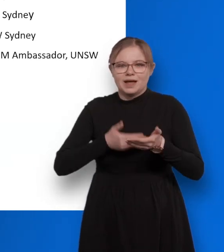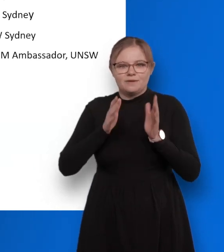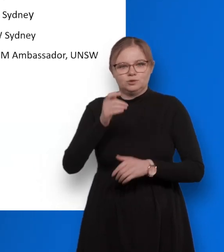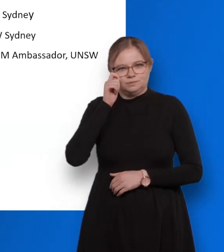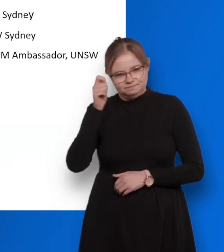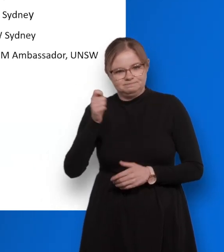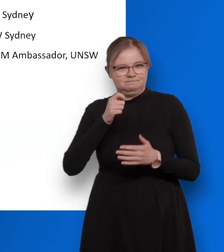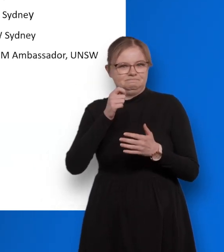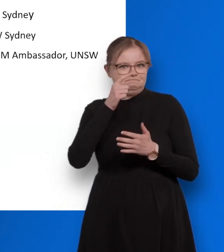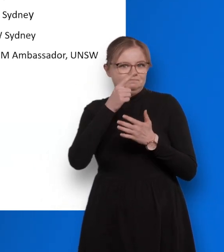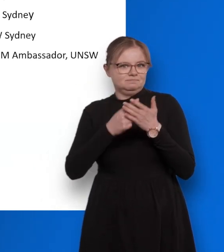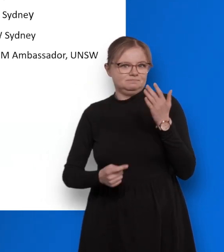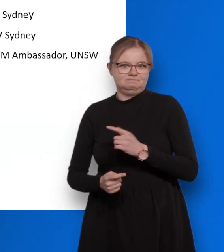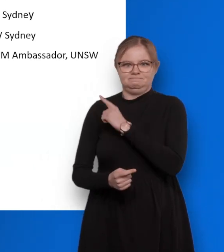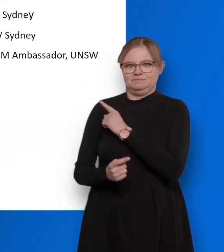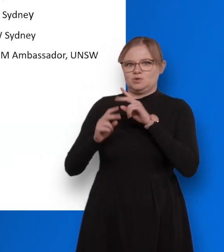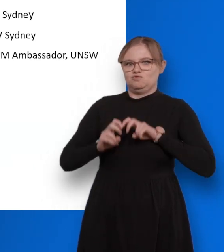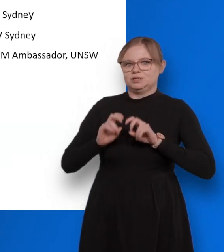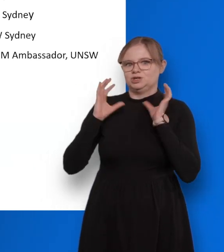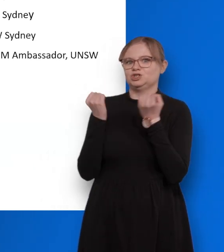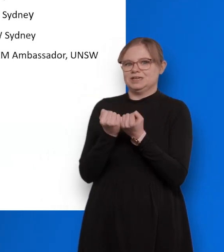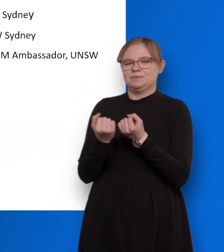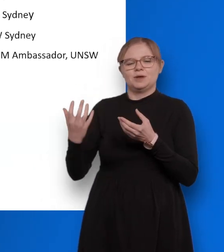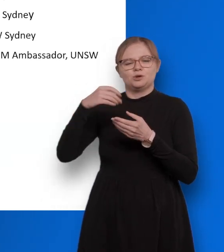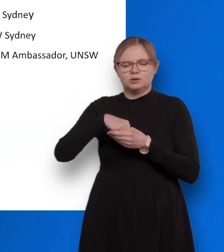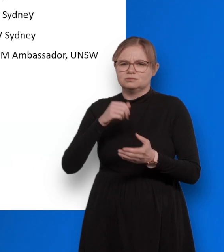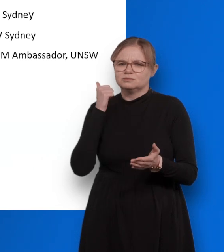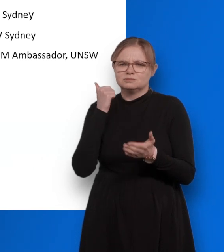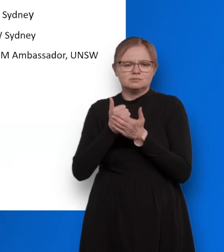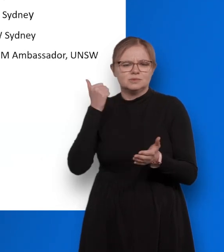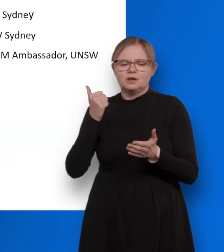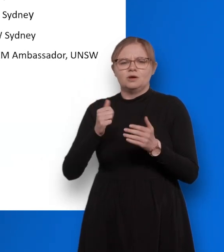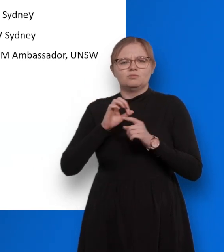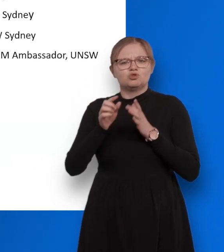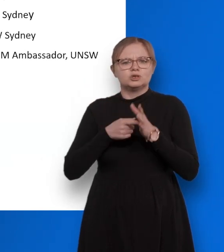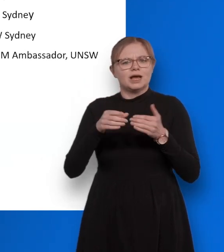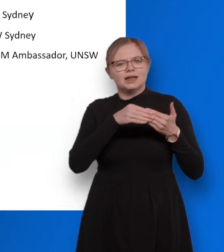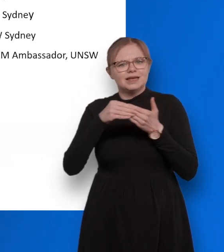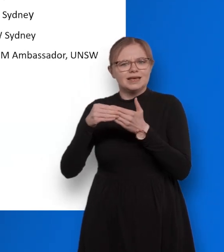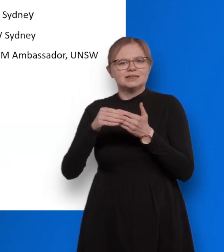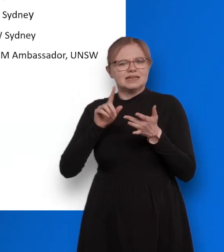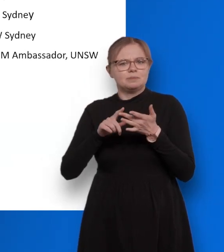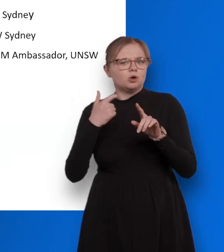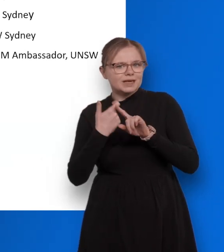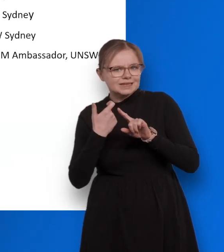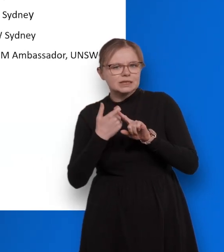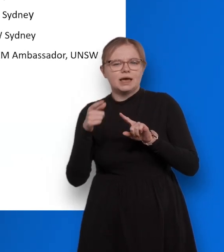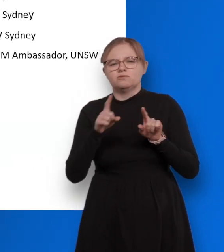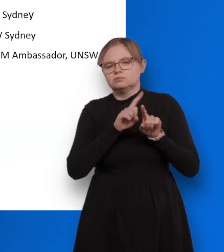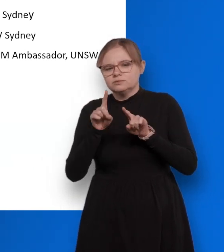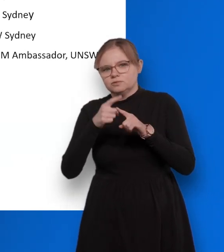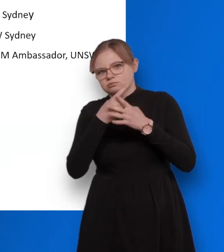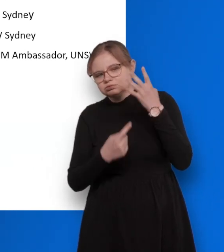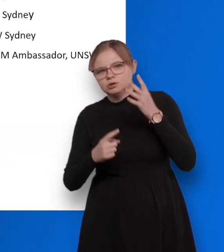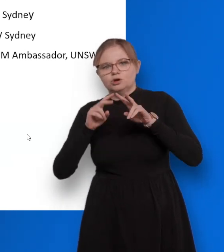entire research team, including our fantastic project lead, Isabel Kingsley. We had a number of research assistants, as